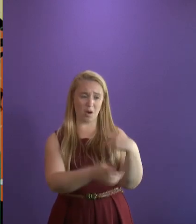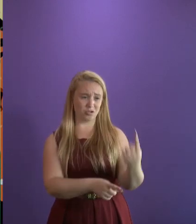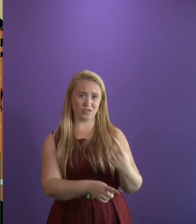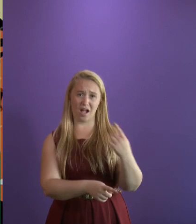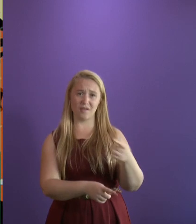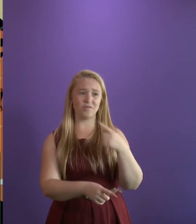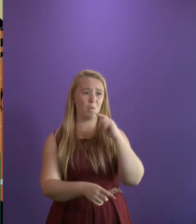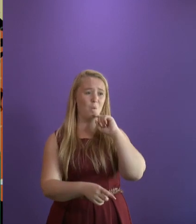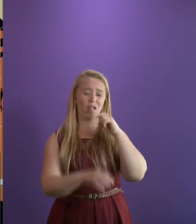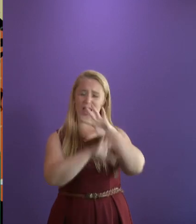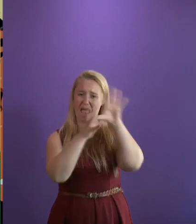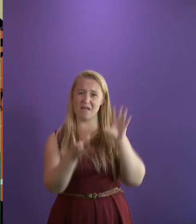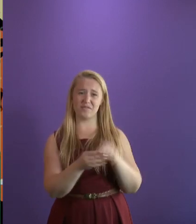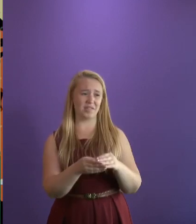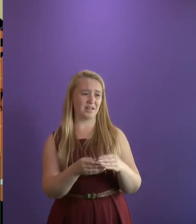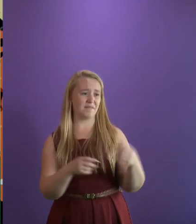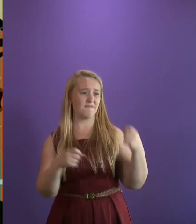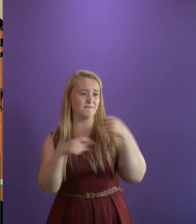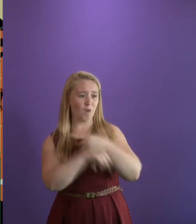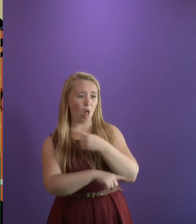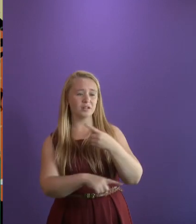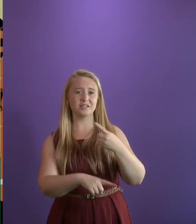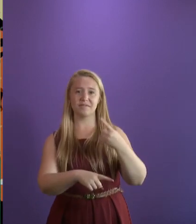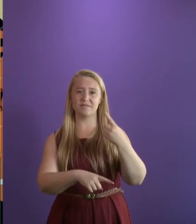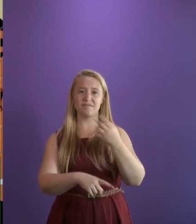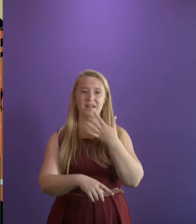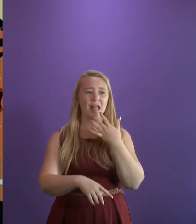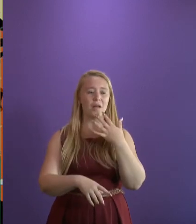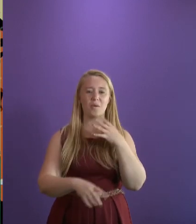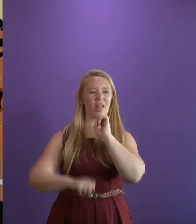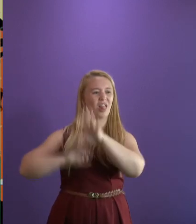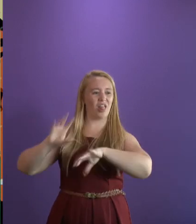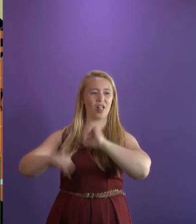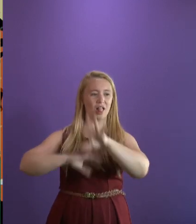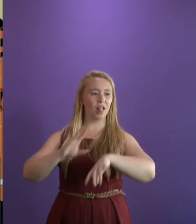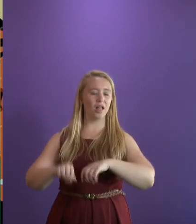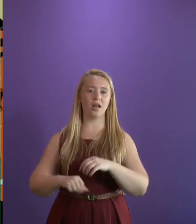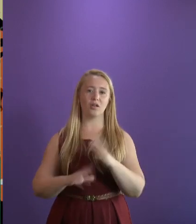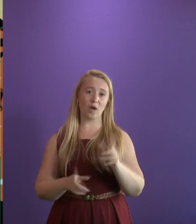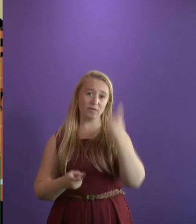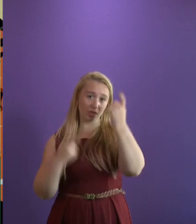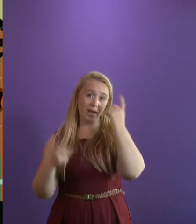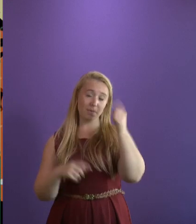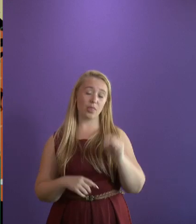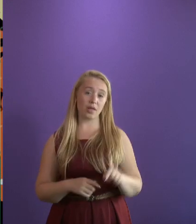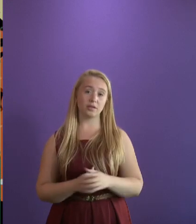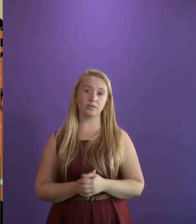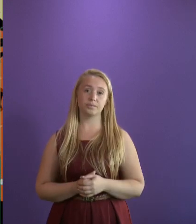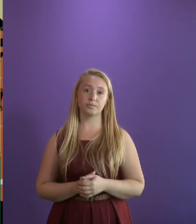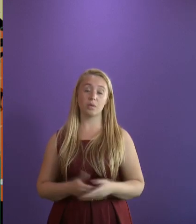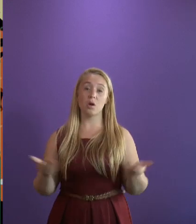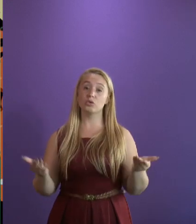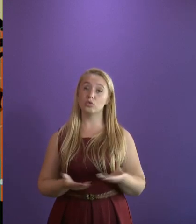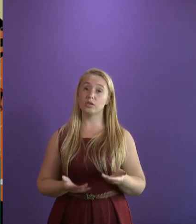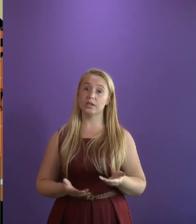your many faults and failings. So that is something that we have to consider. But I think we sort of started off today